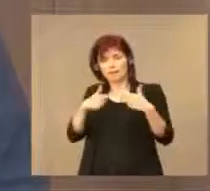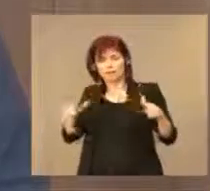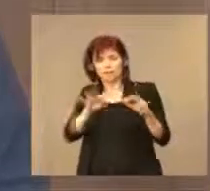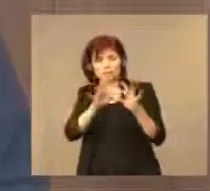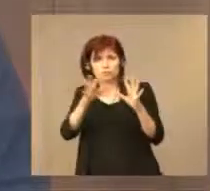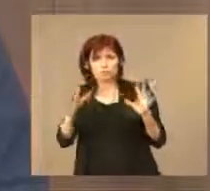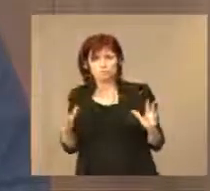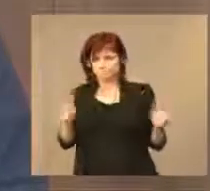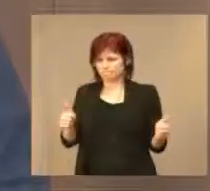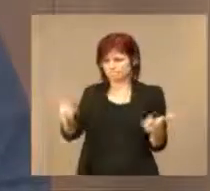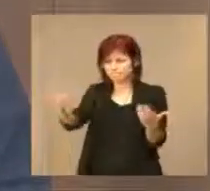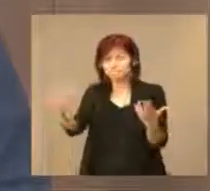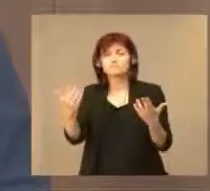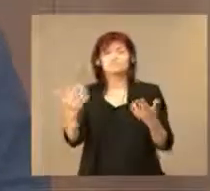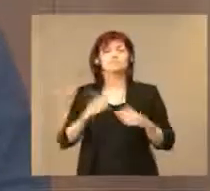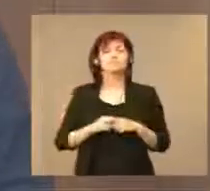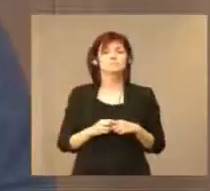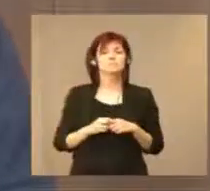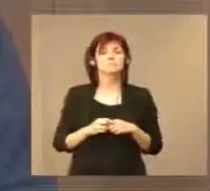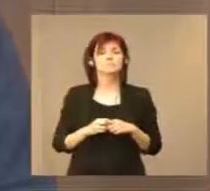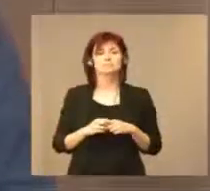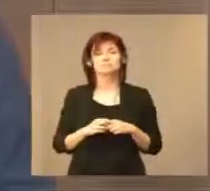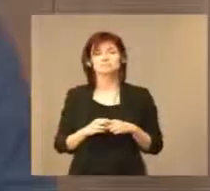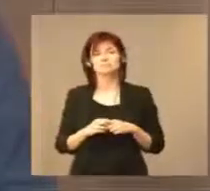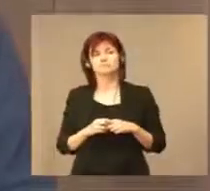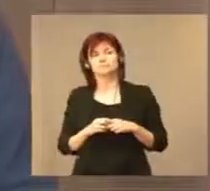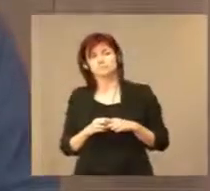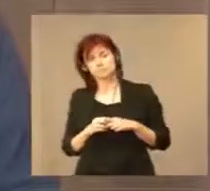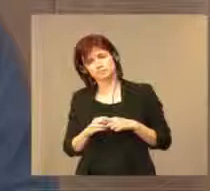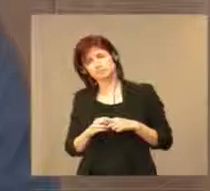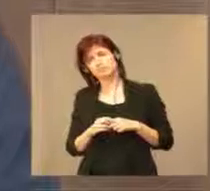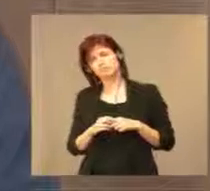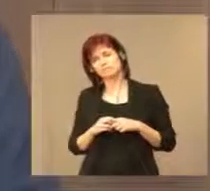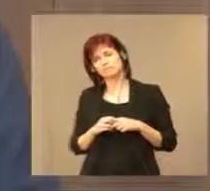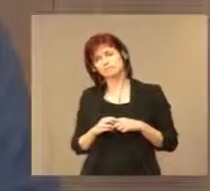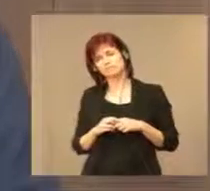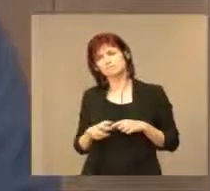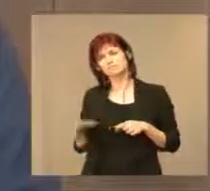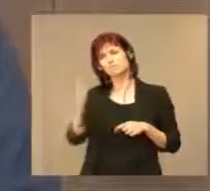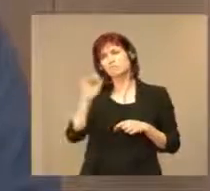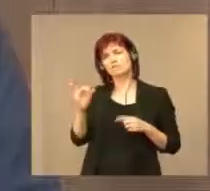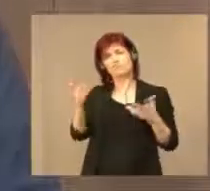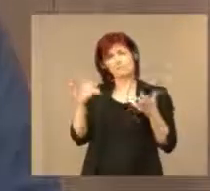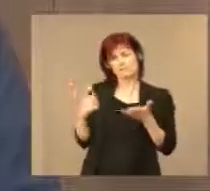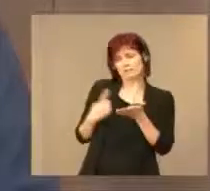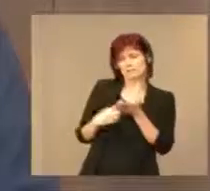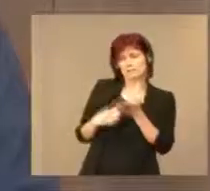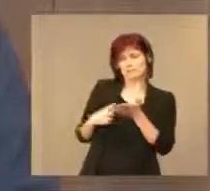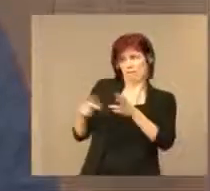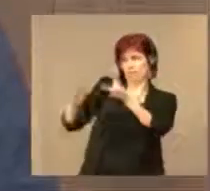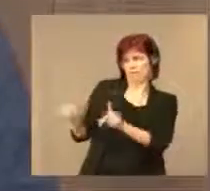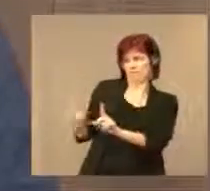our organizations politically, and as I say, to talk about their rights and engage